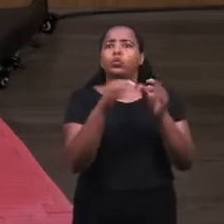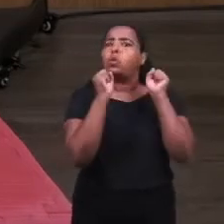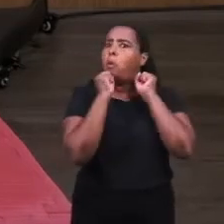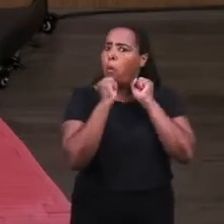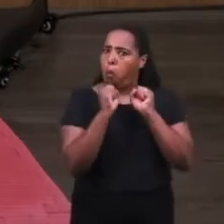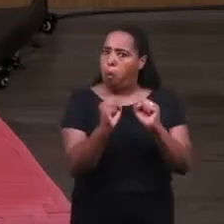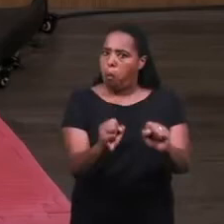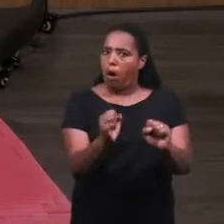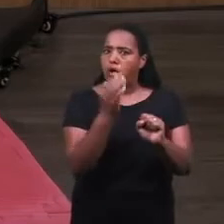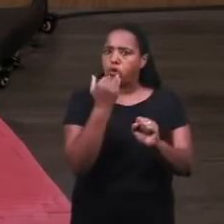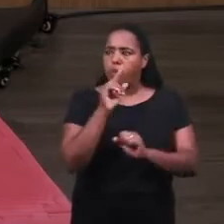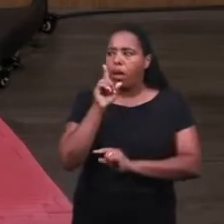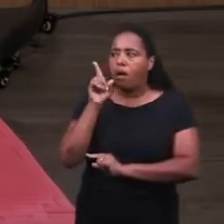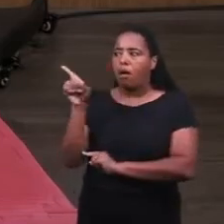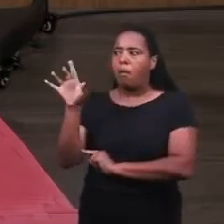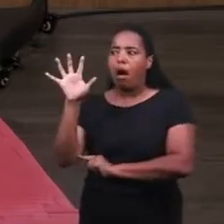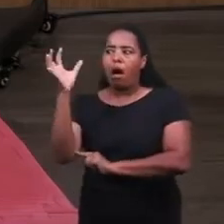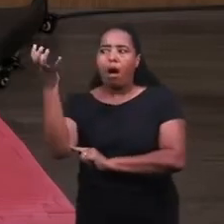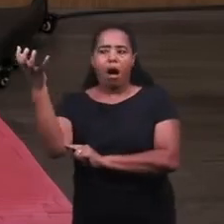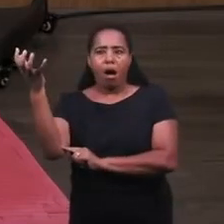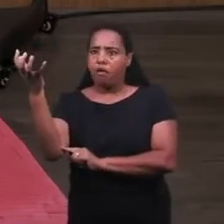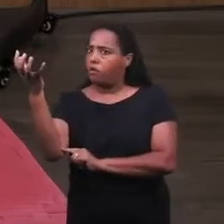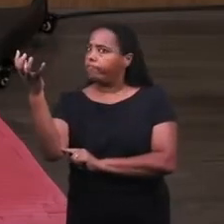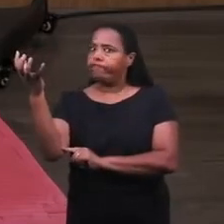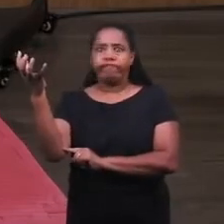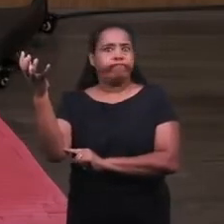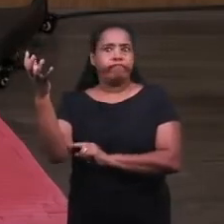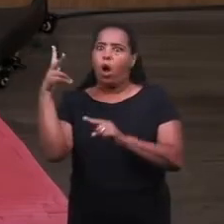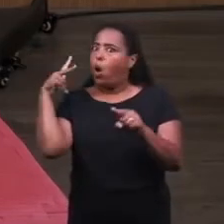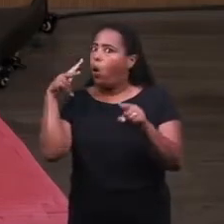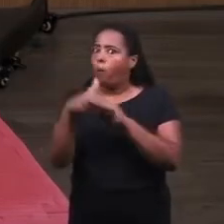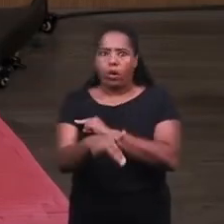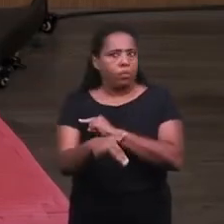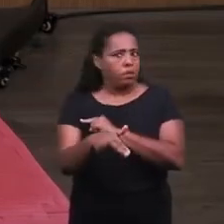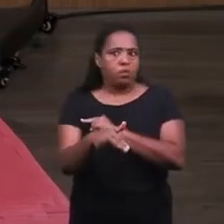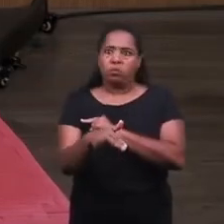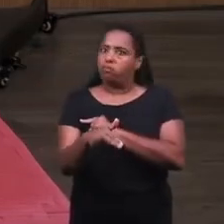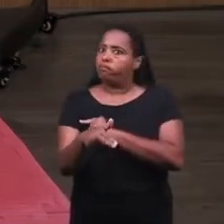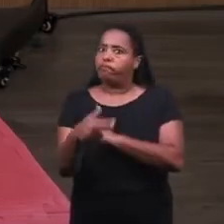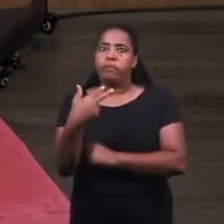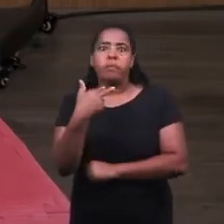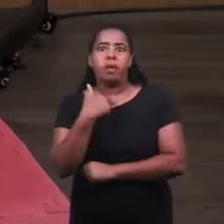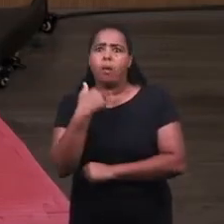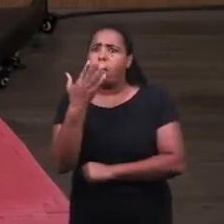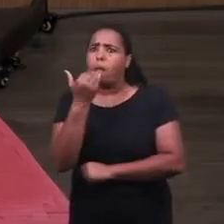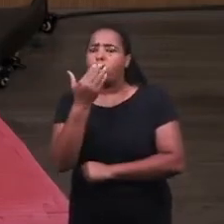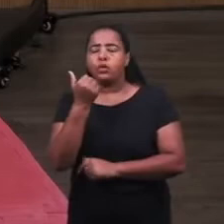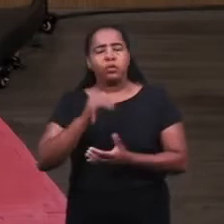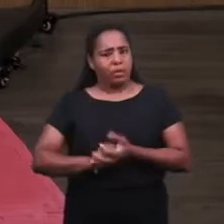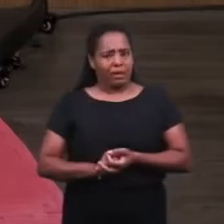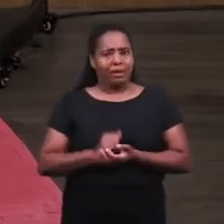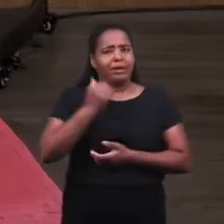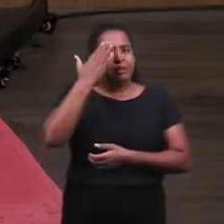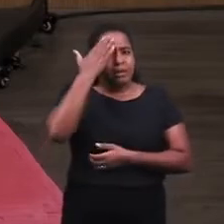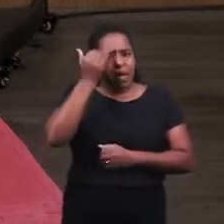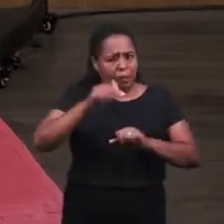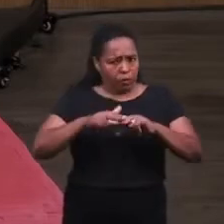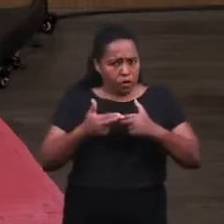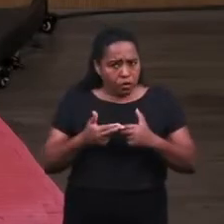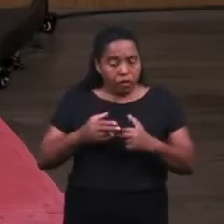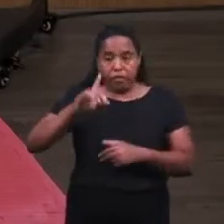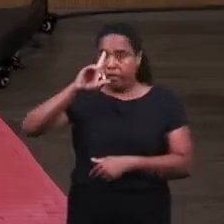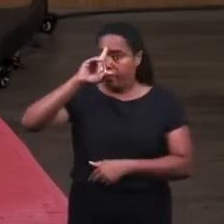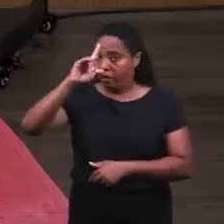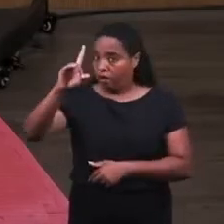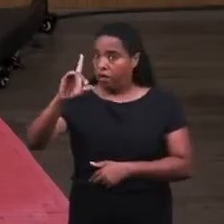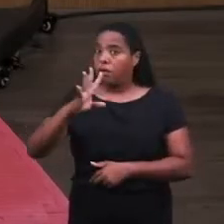But the tree of the knowledge of good and evil, he said that they could not eat. You know why? Because God, he knows us.